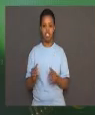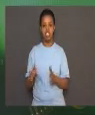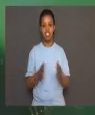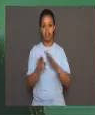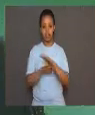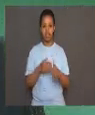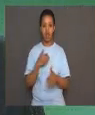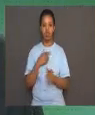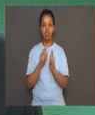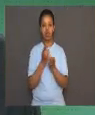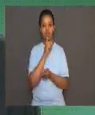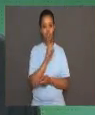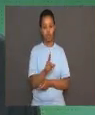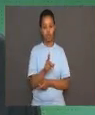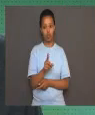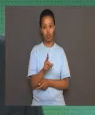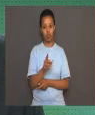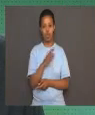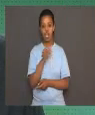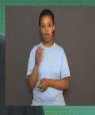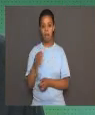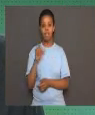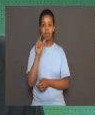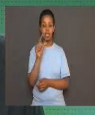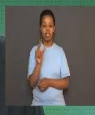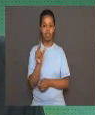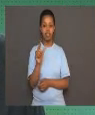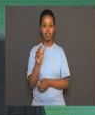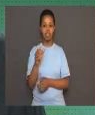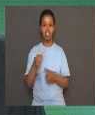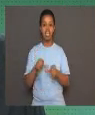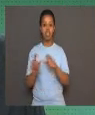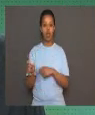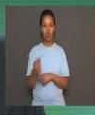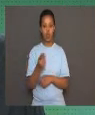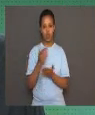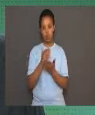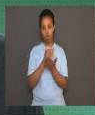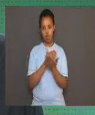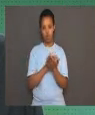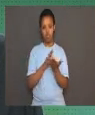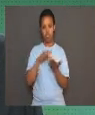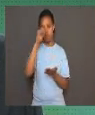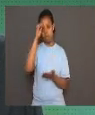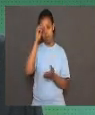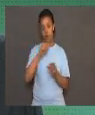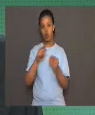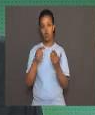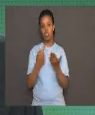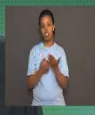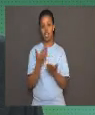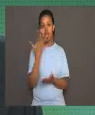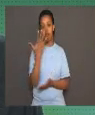system. Over the next few lessons, we will be learning about the